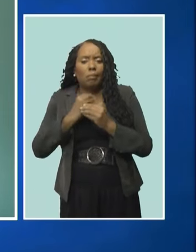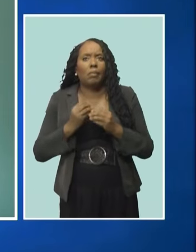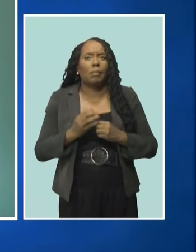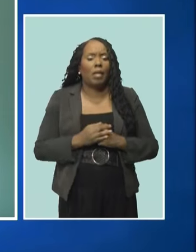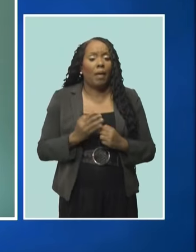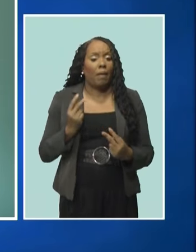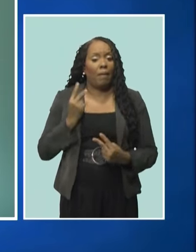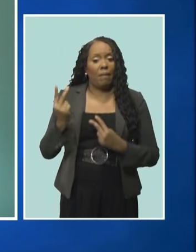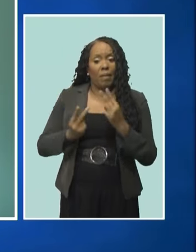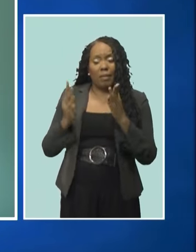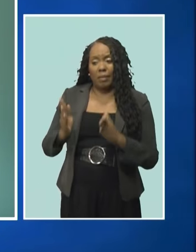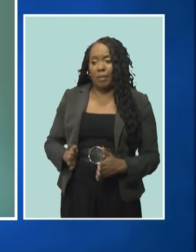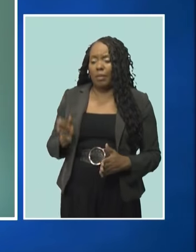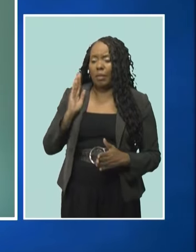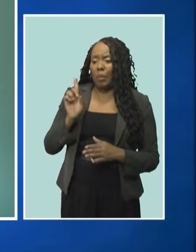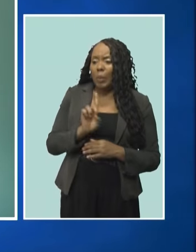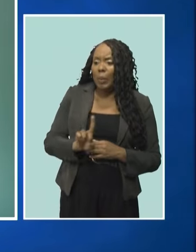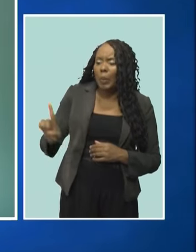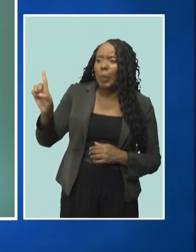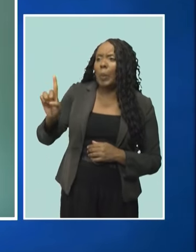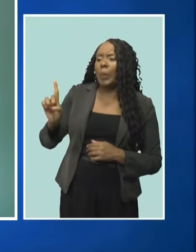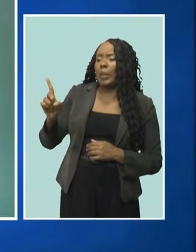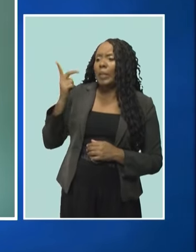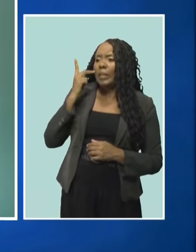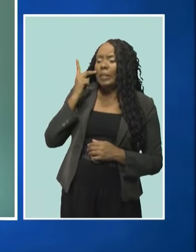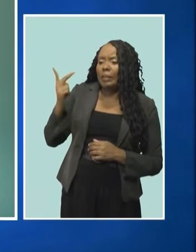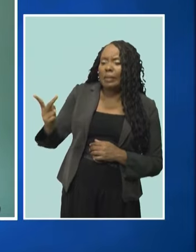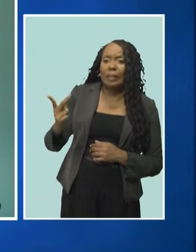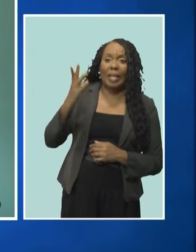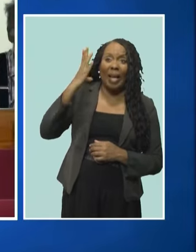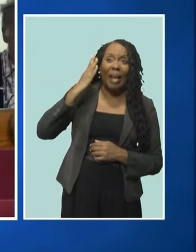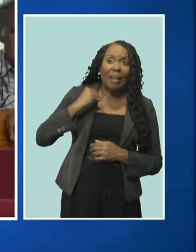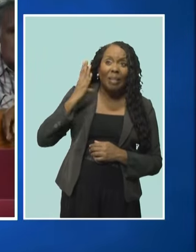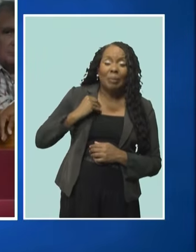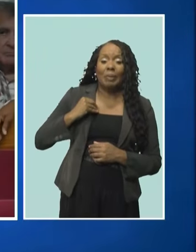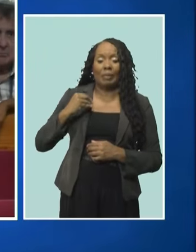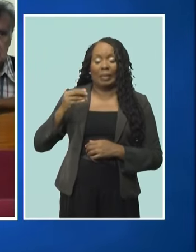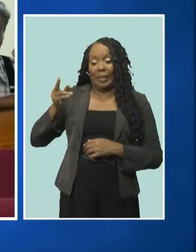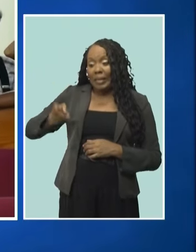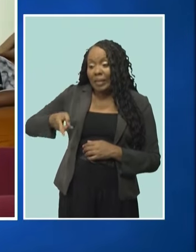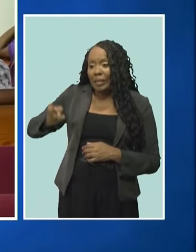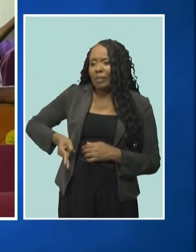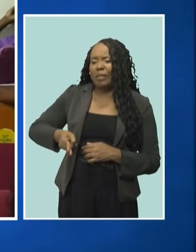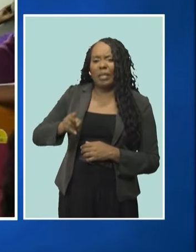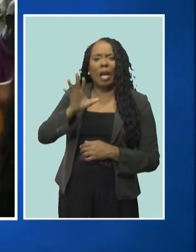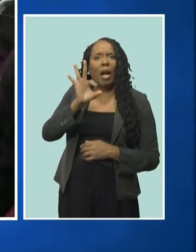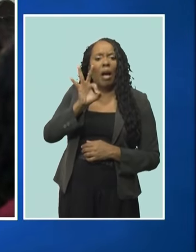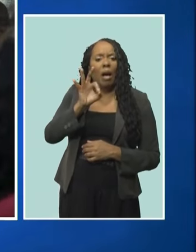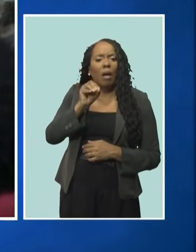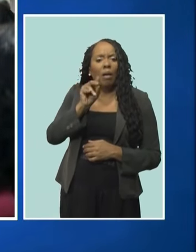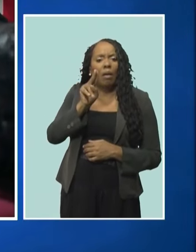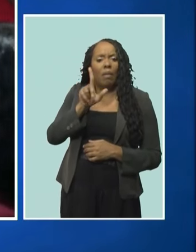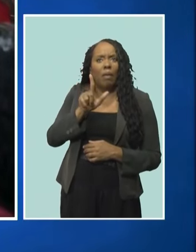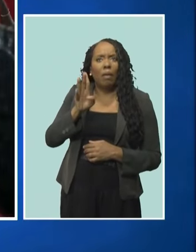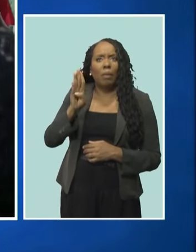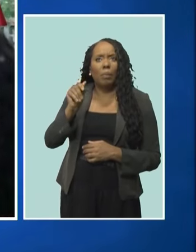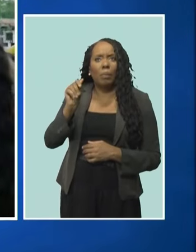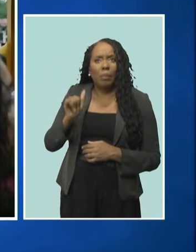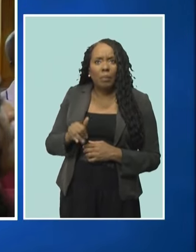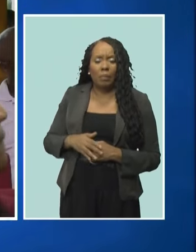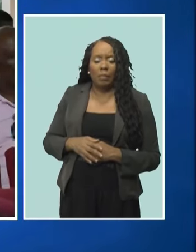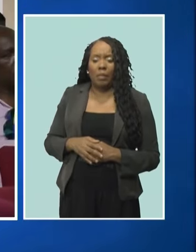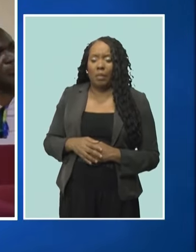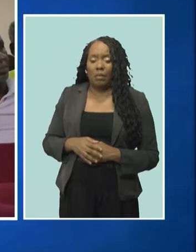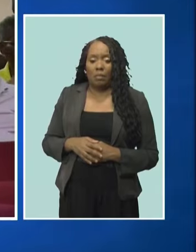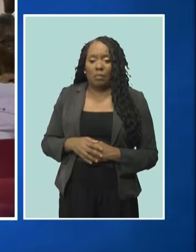go there to experience the history of Fall Bay, and there's a full documentary on the history of Fall Bay that anybody can see.